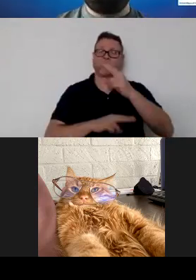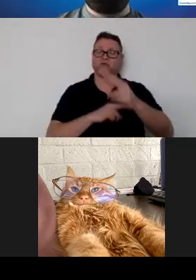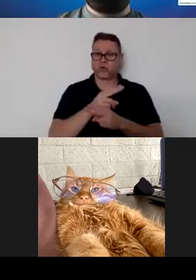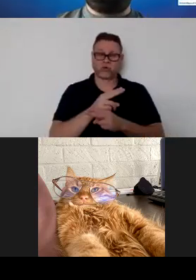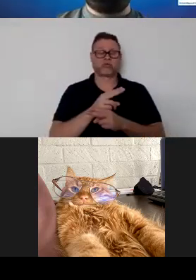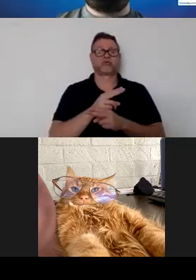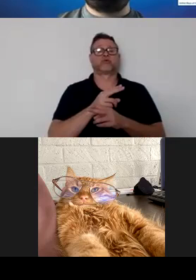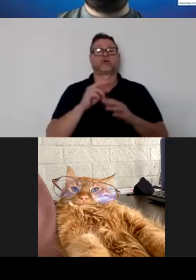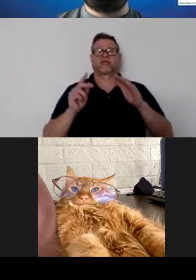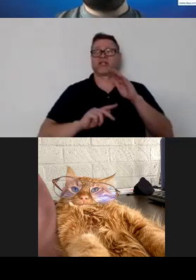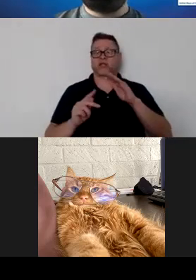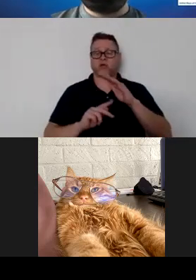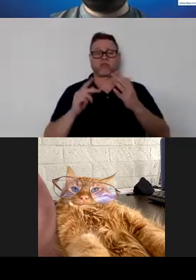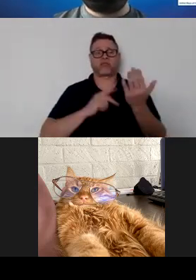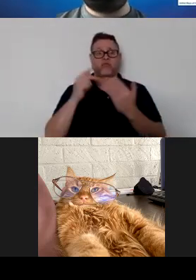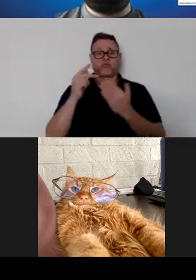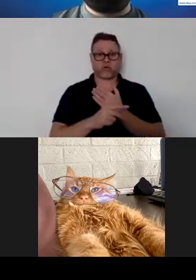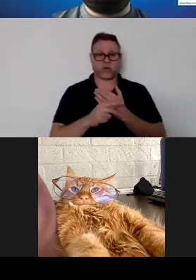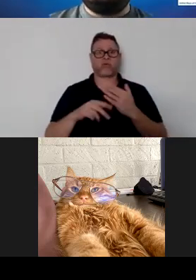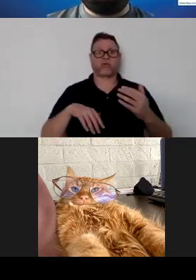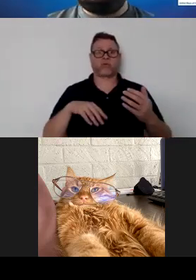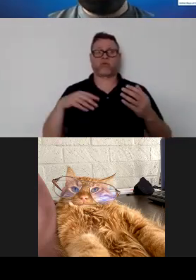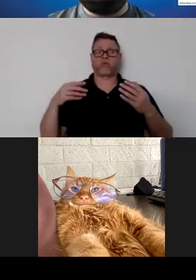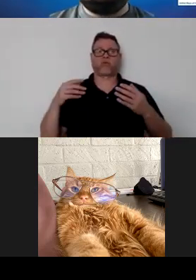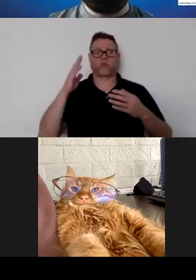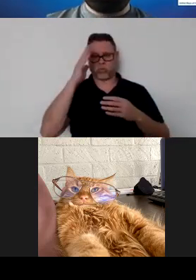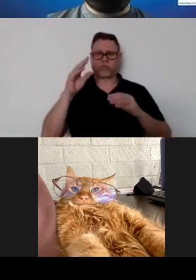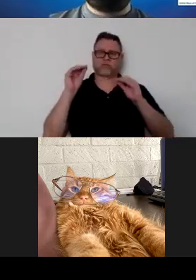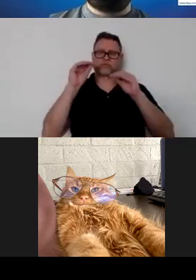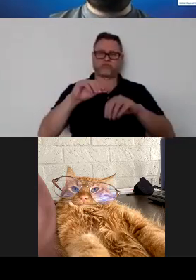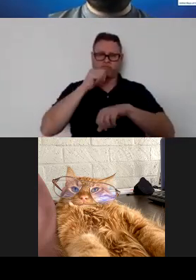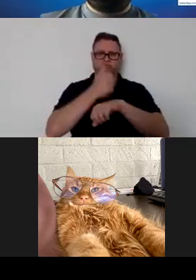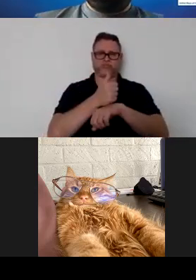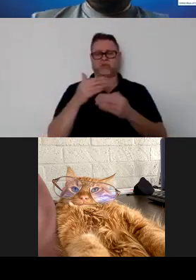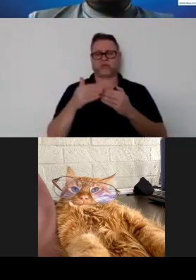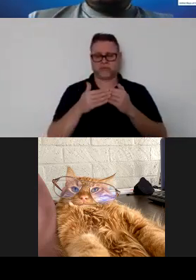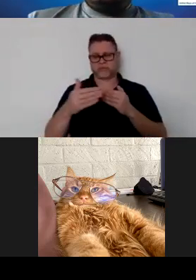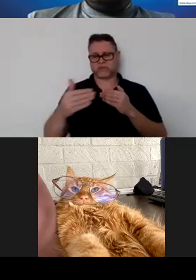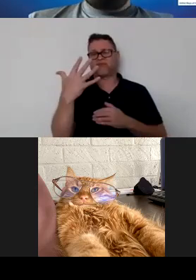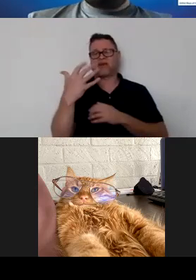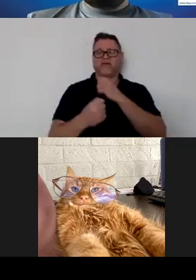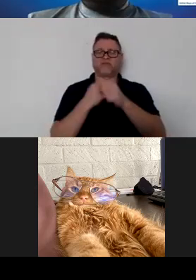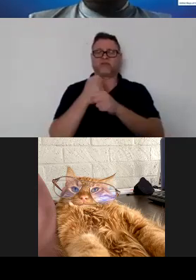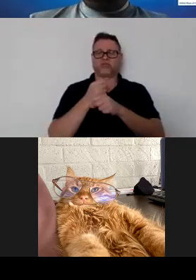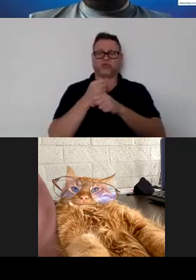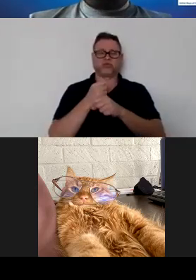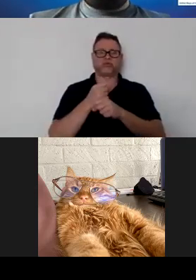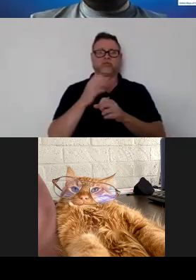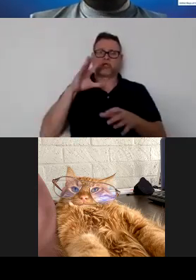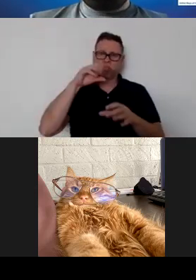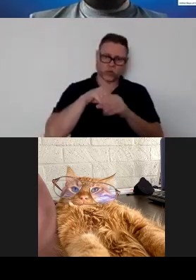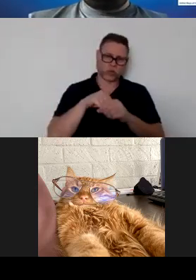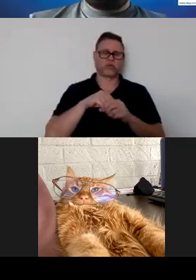Program, which will be gradually phased in over the next 5 years until it includes all of the